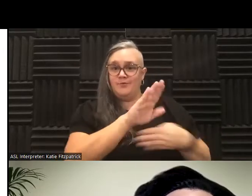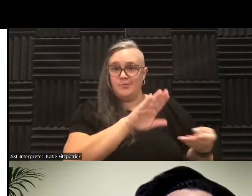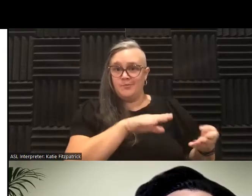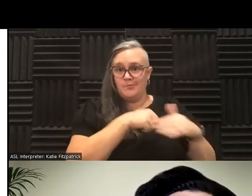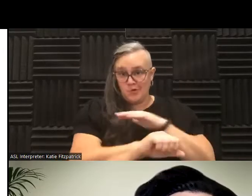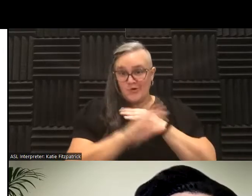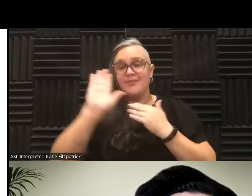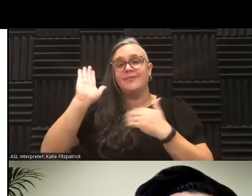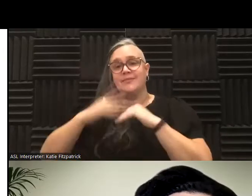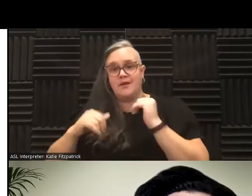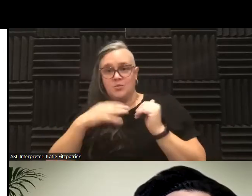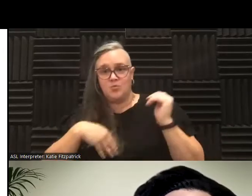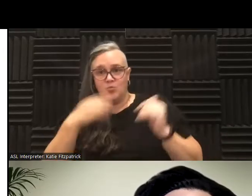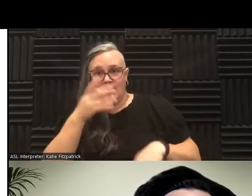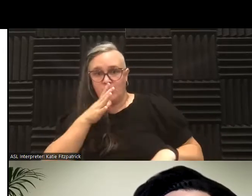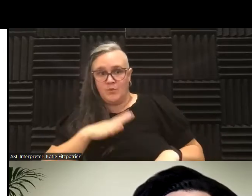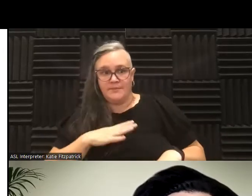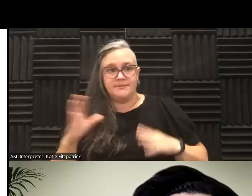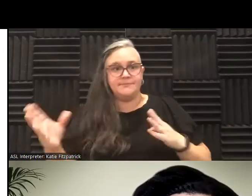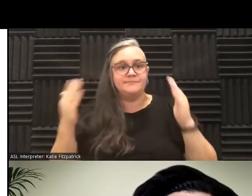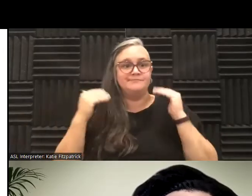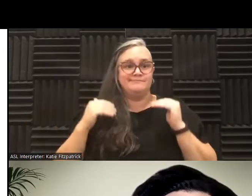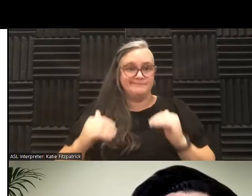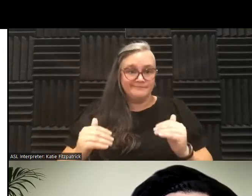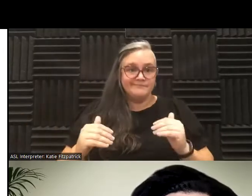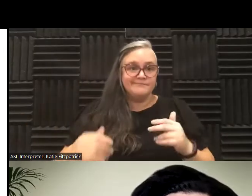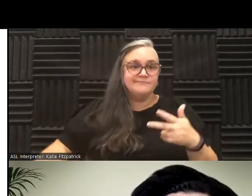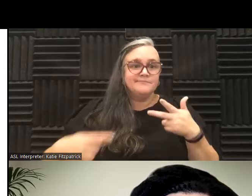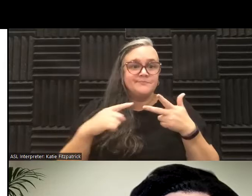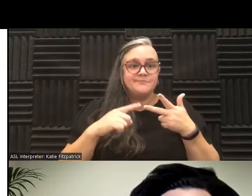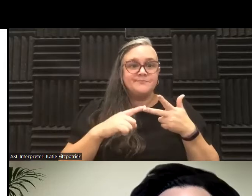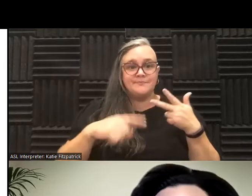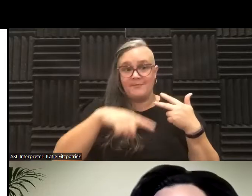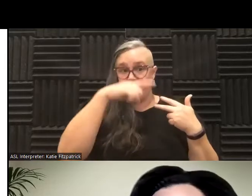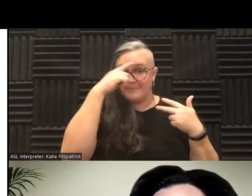a COVID-19 death rate that is nearly triple that of white Americans.